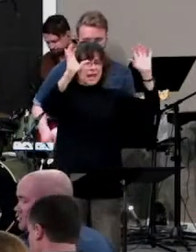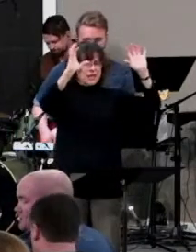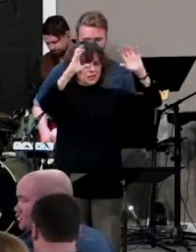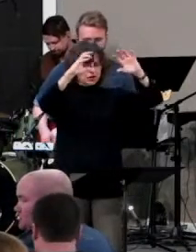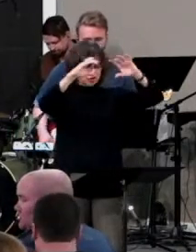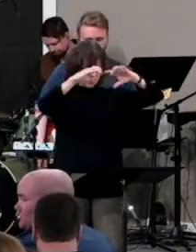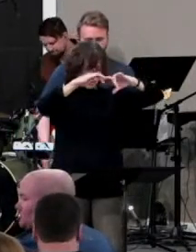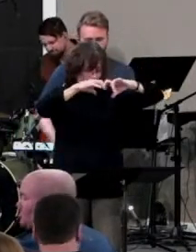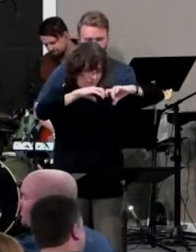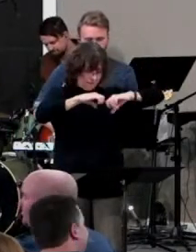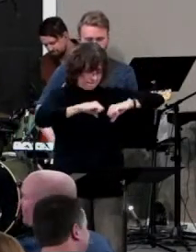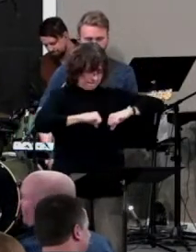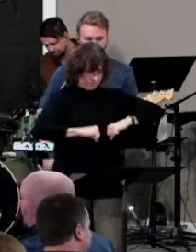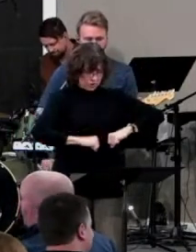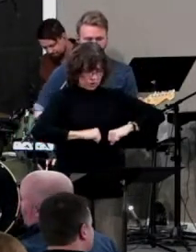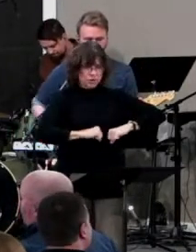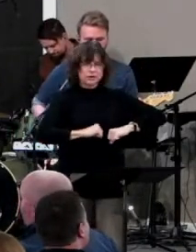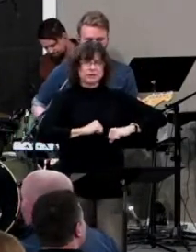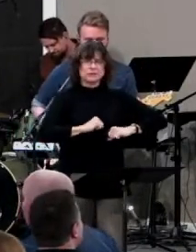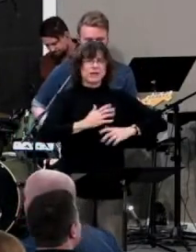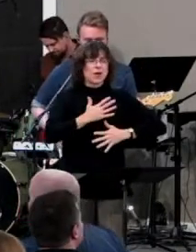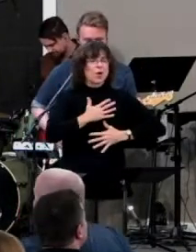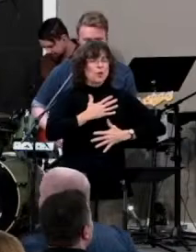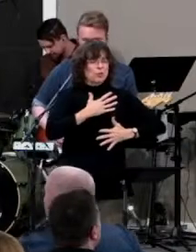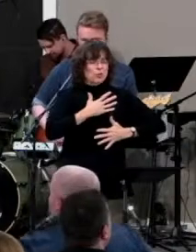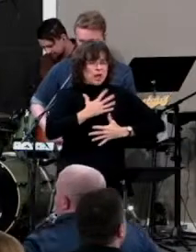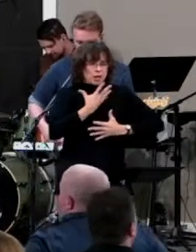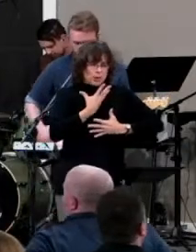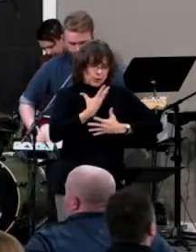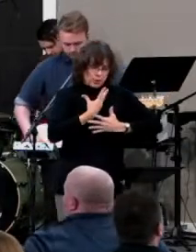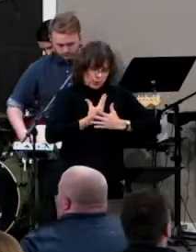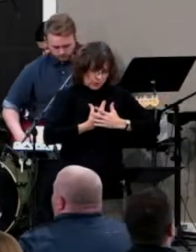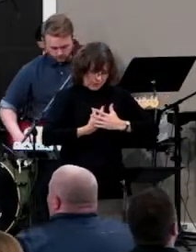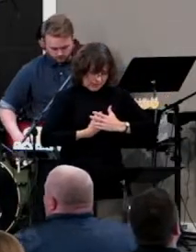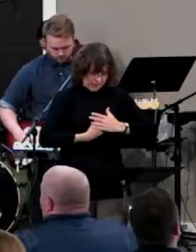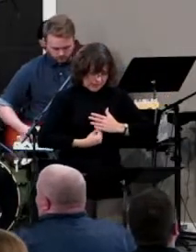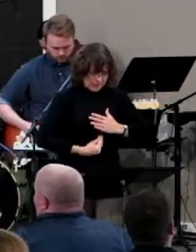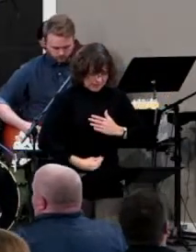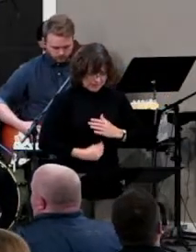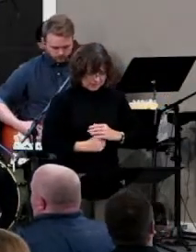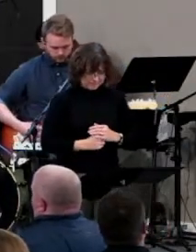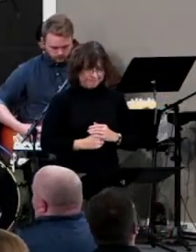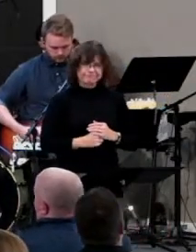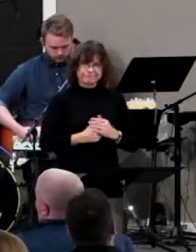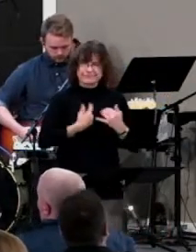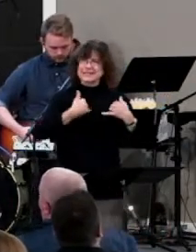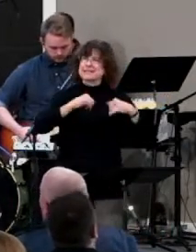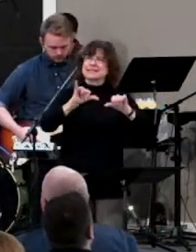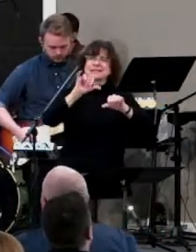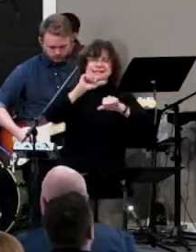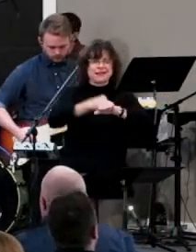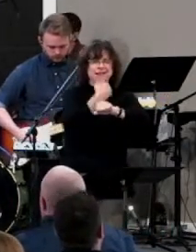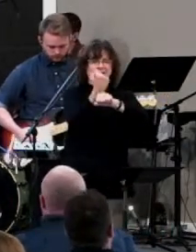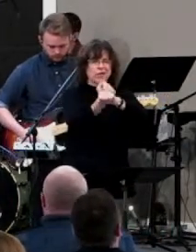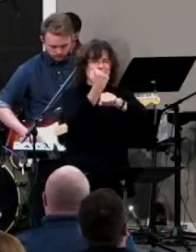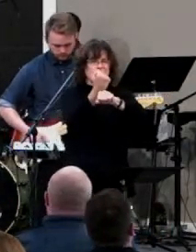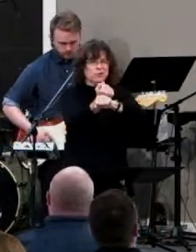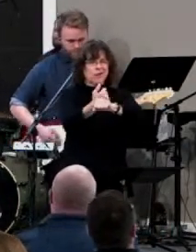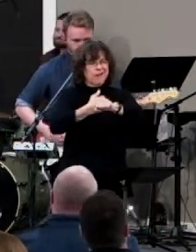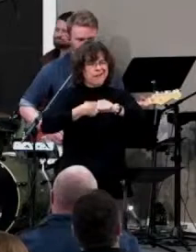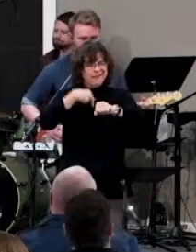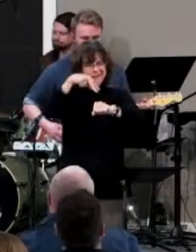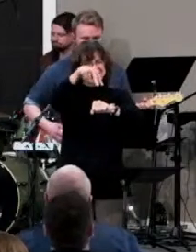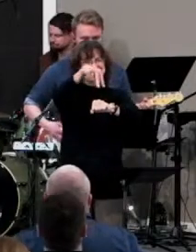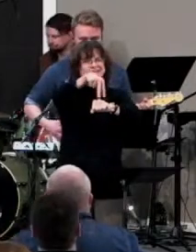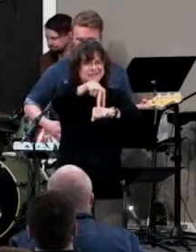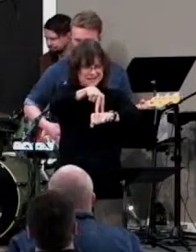When castles crumble and breath is fleeting, upon this